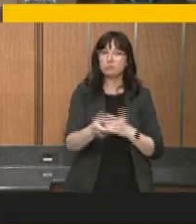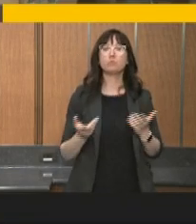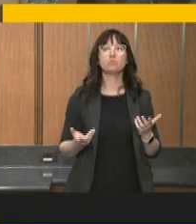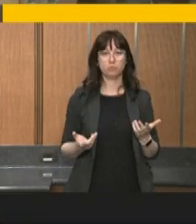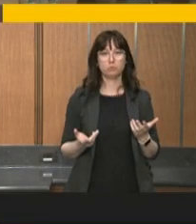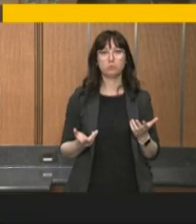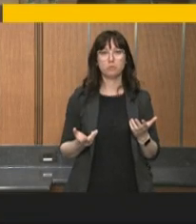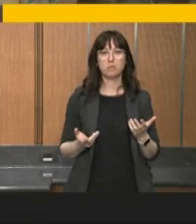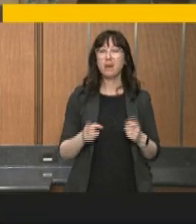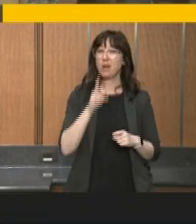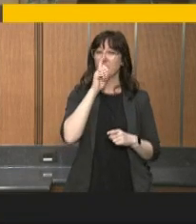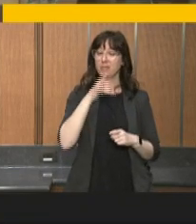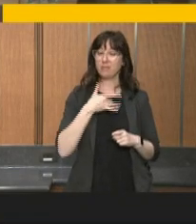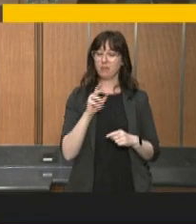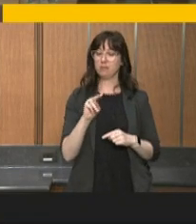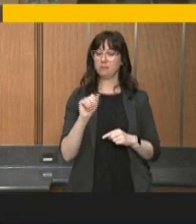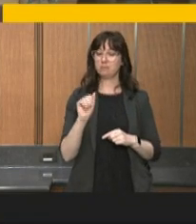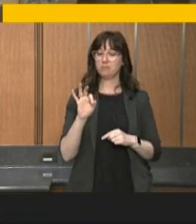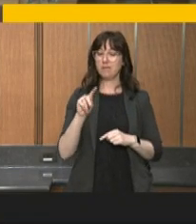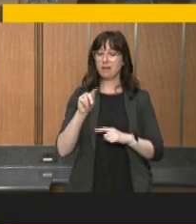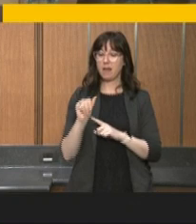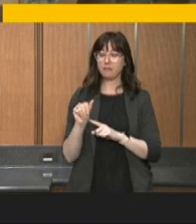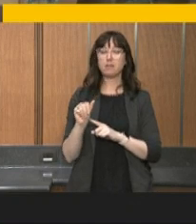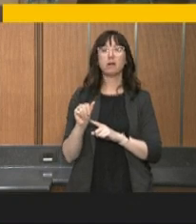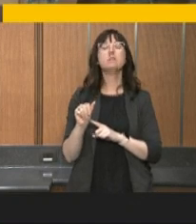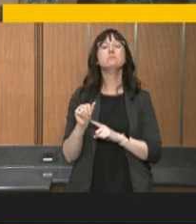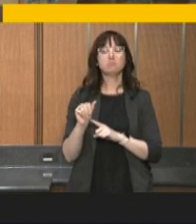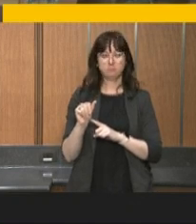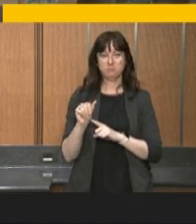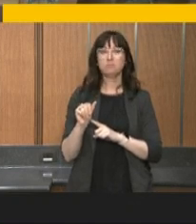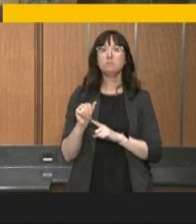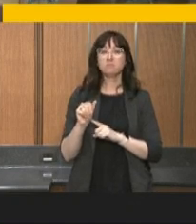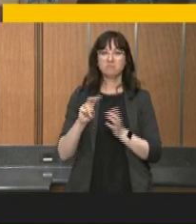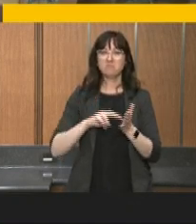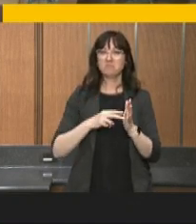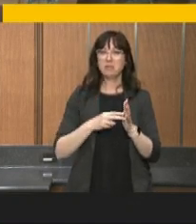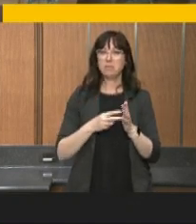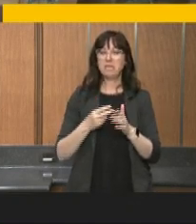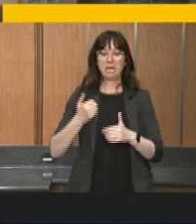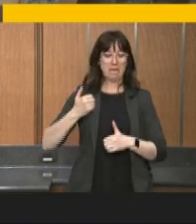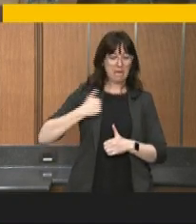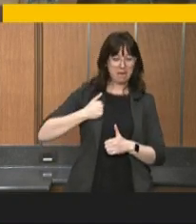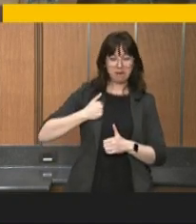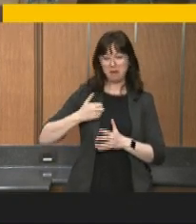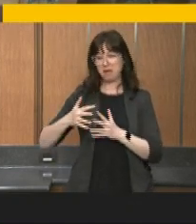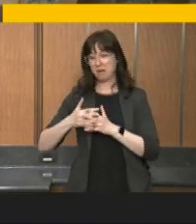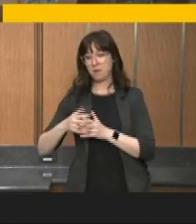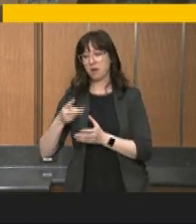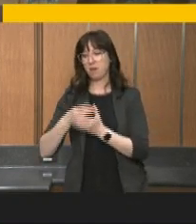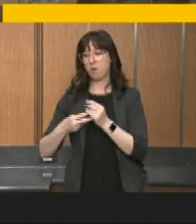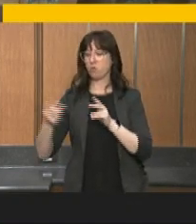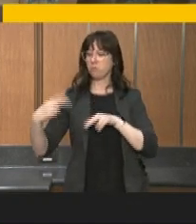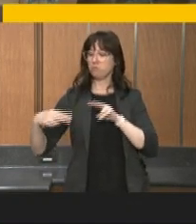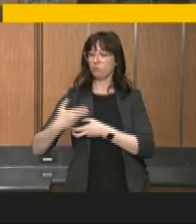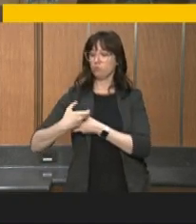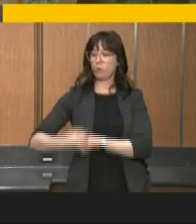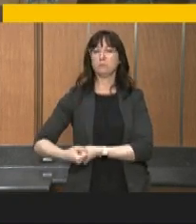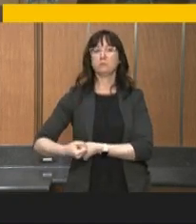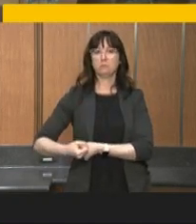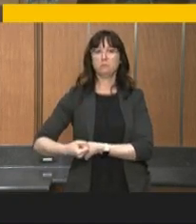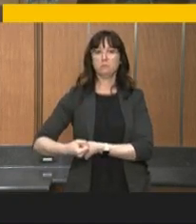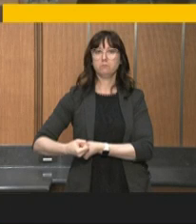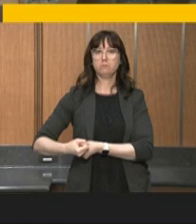this agreement as a true vote of confidence by Canada and the United States in the